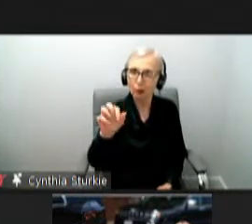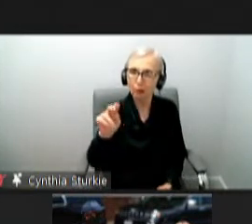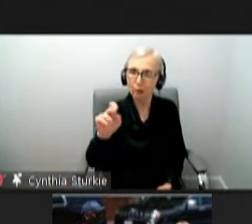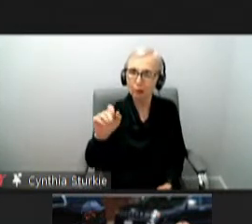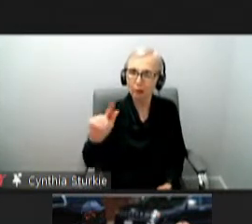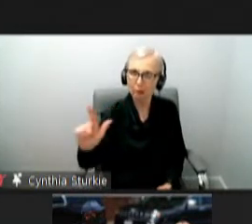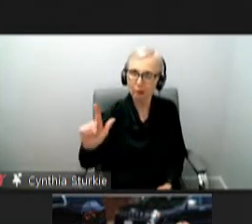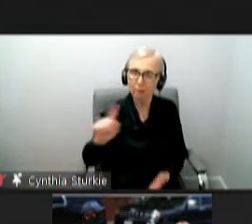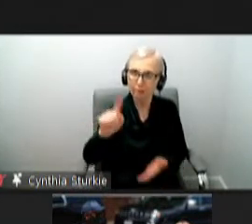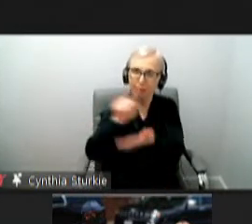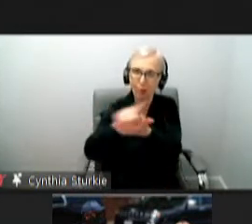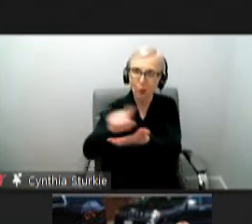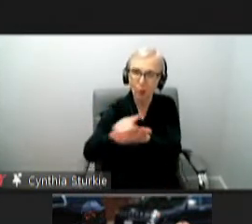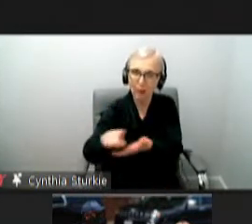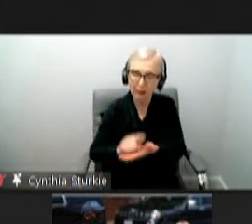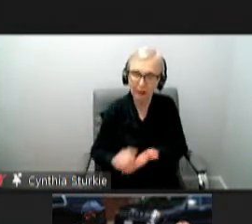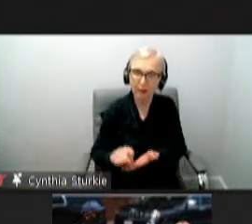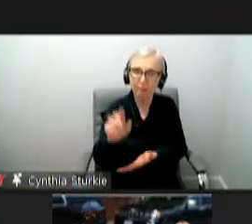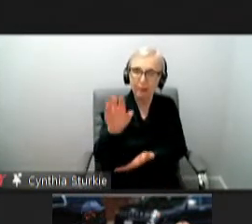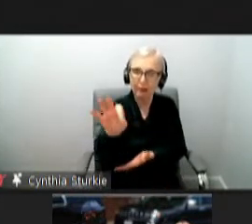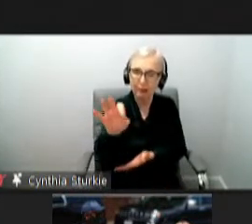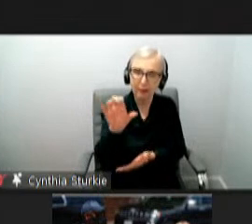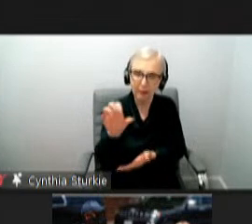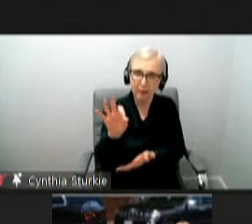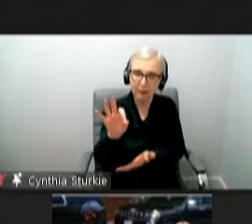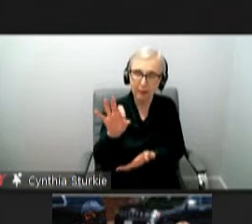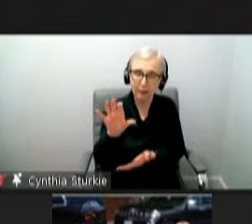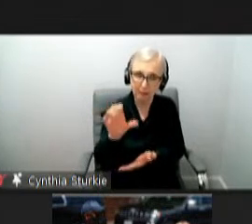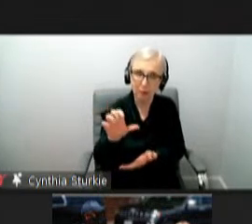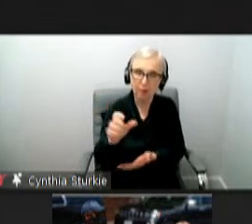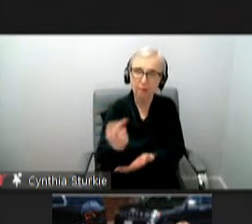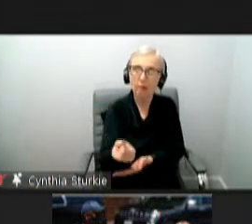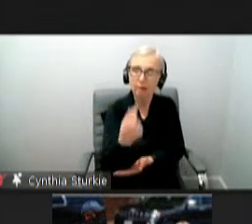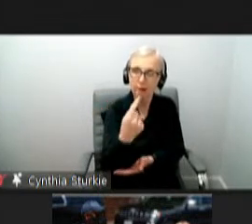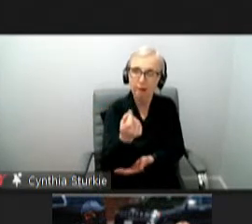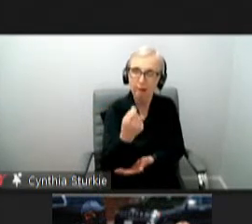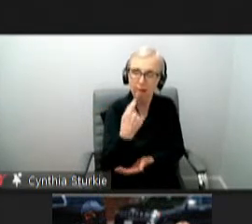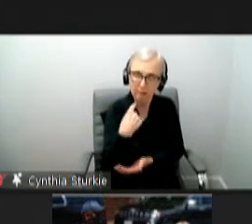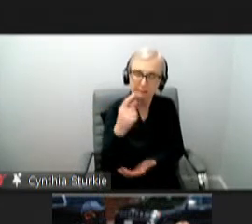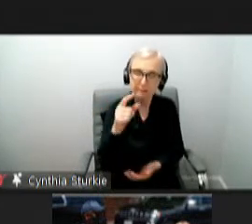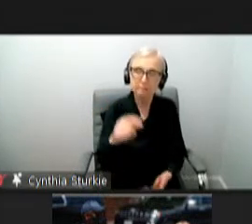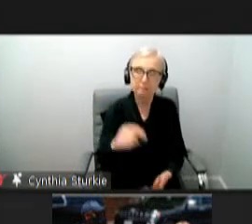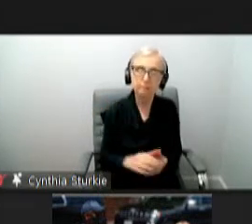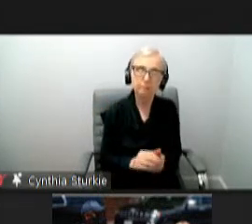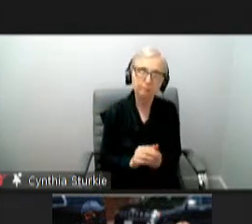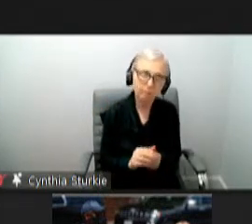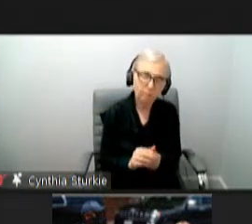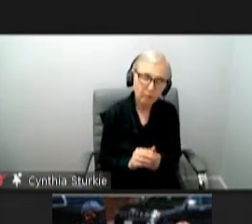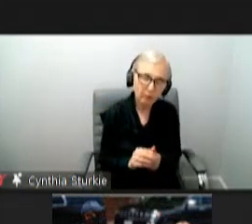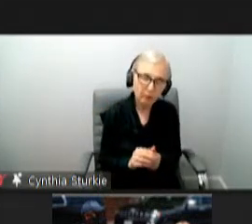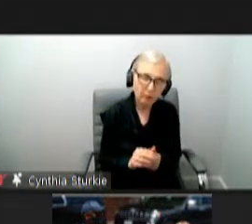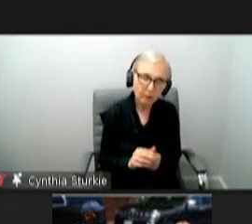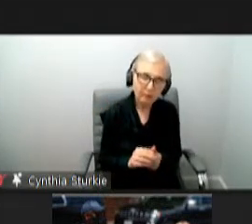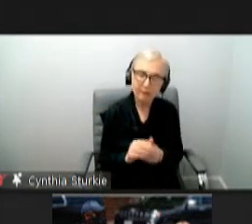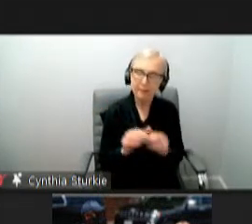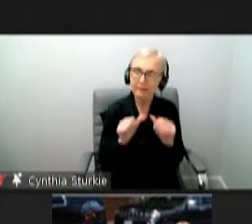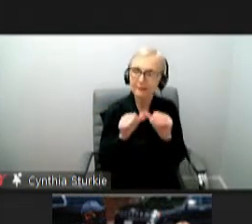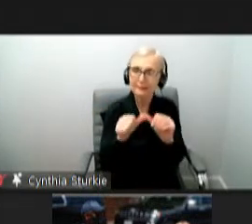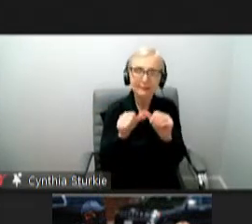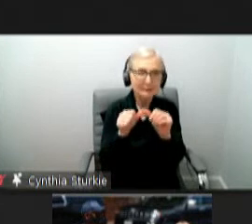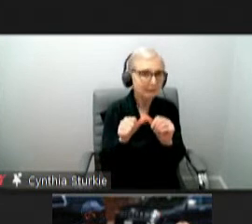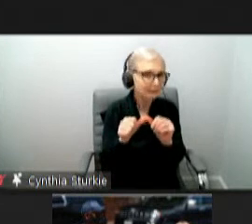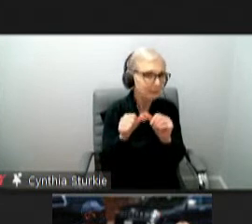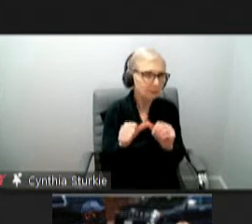receiving about 900 doses of the oral therapeutic Paxlovid. And so, these continue to